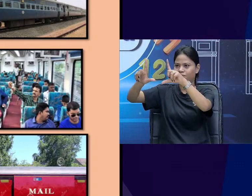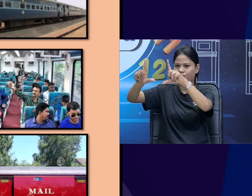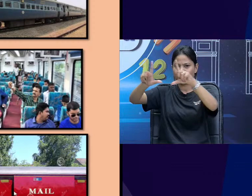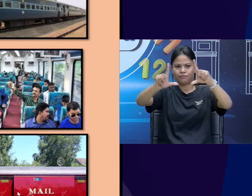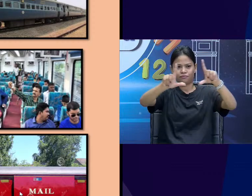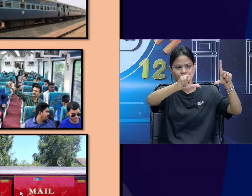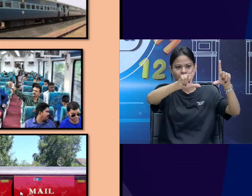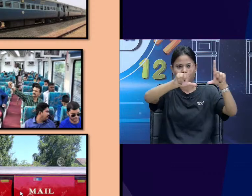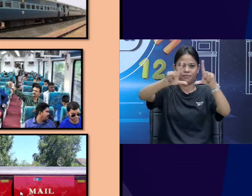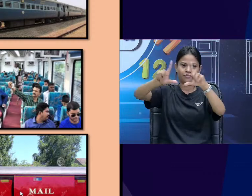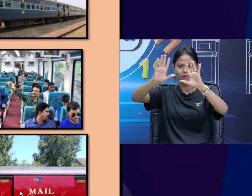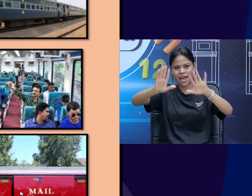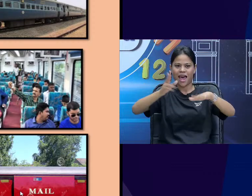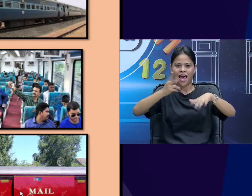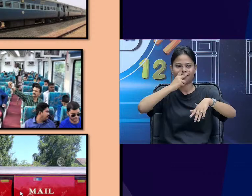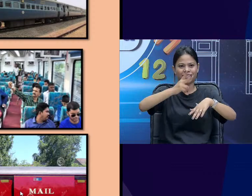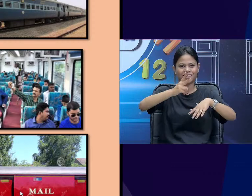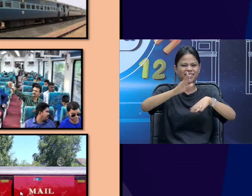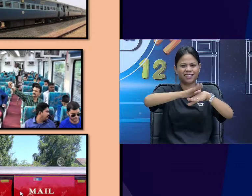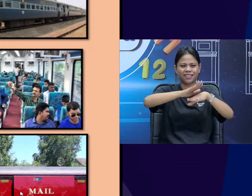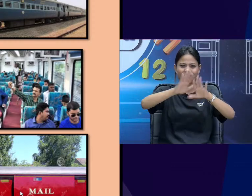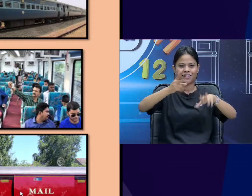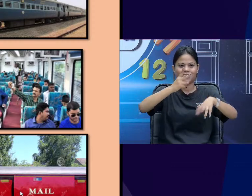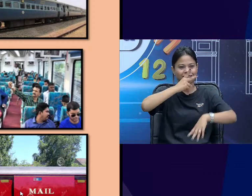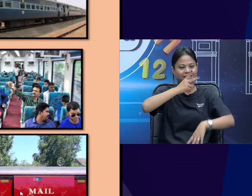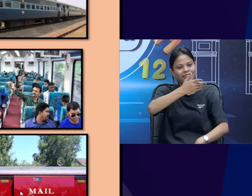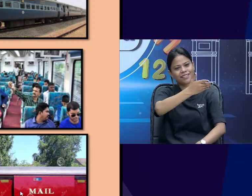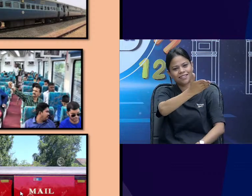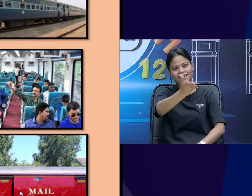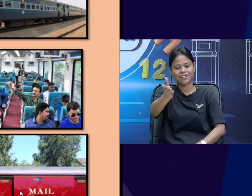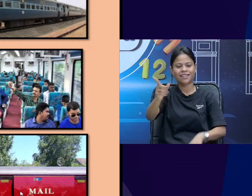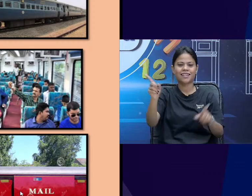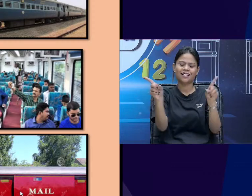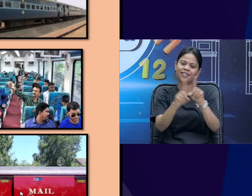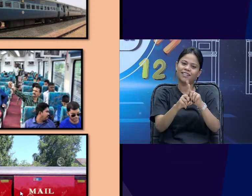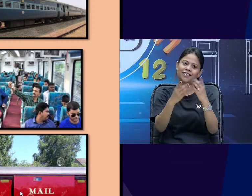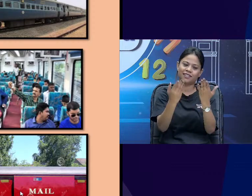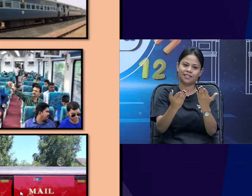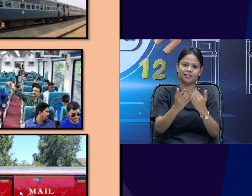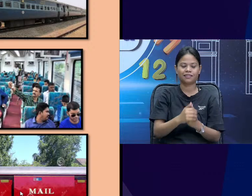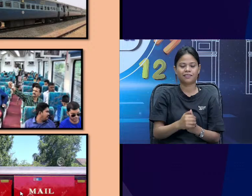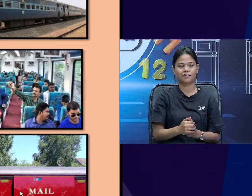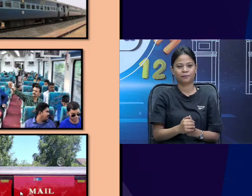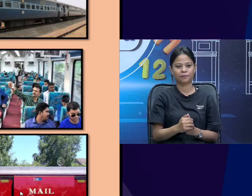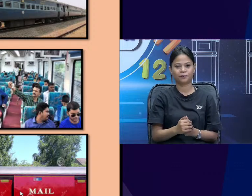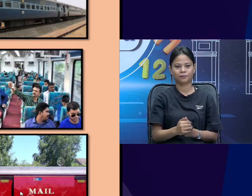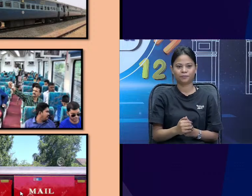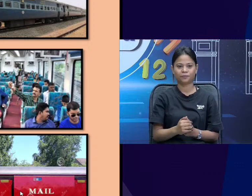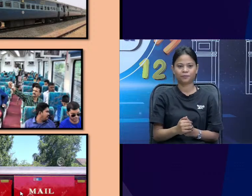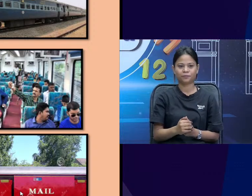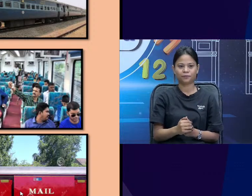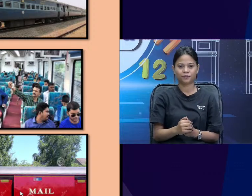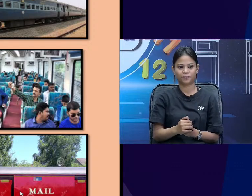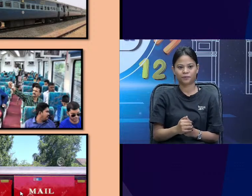train carries? Mail. All of you would have written, at least sent a greeting card to one of your friends.